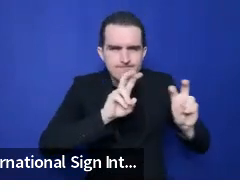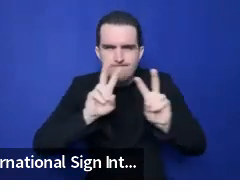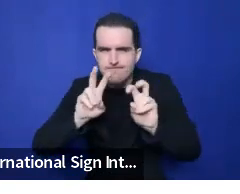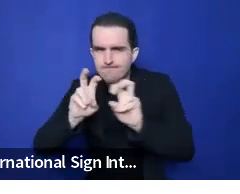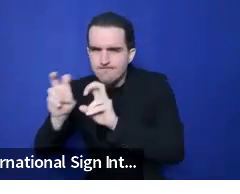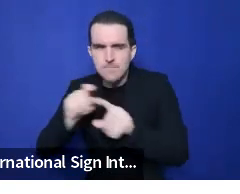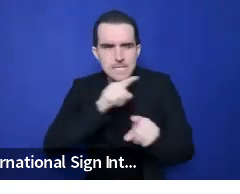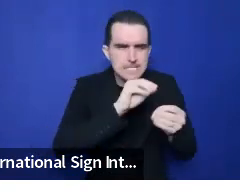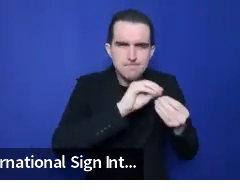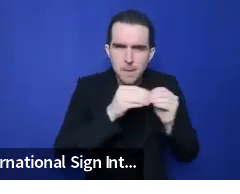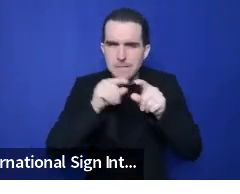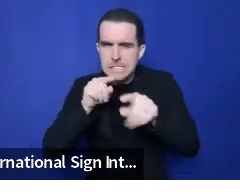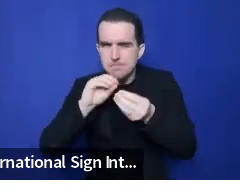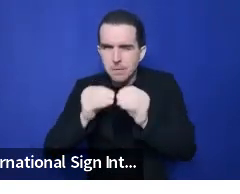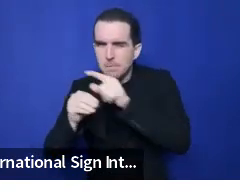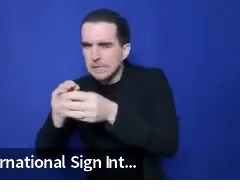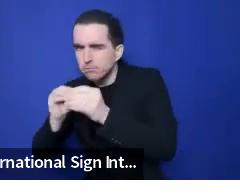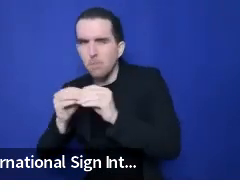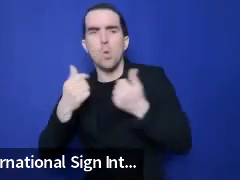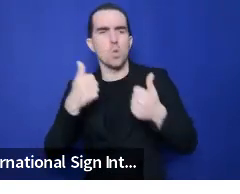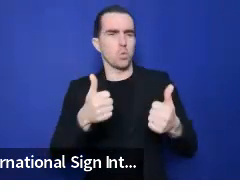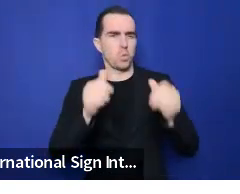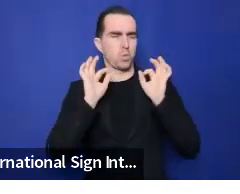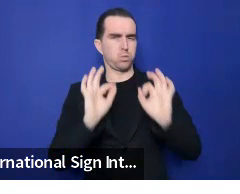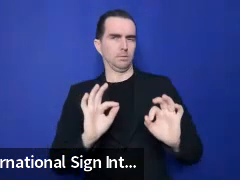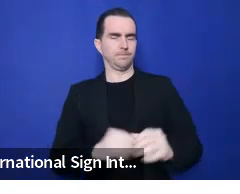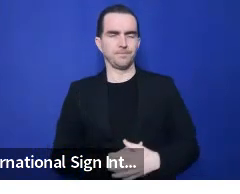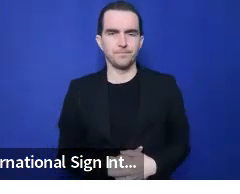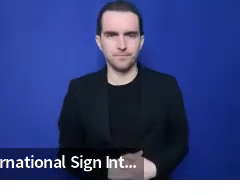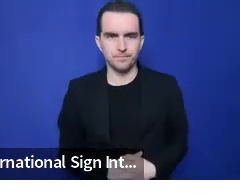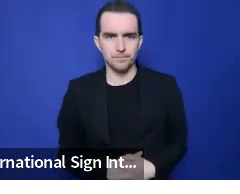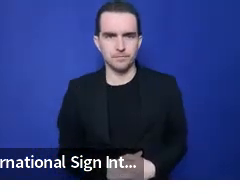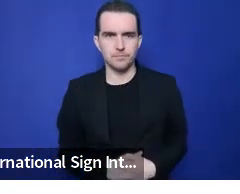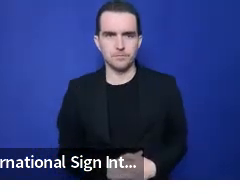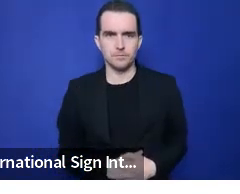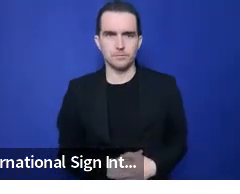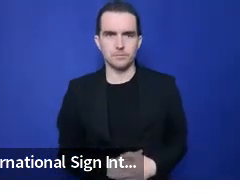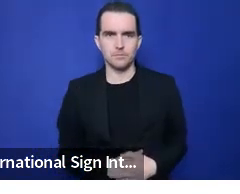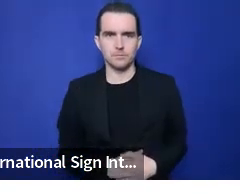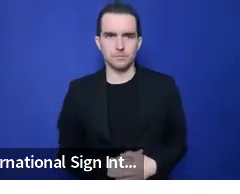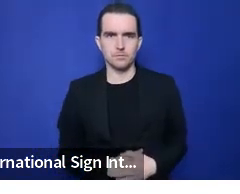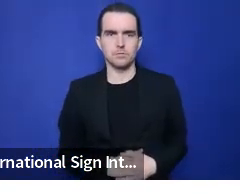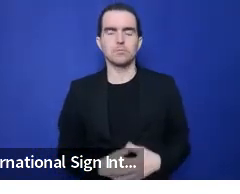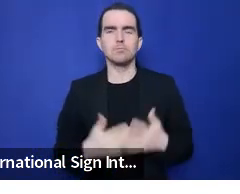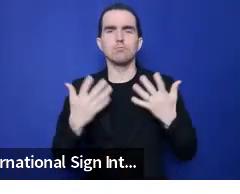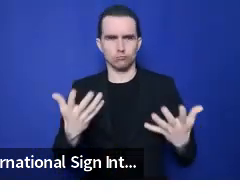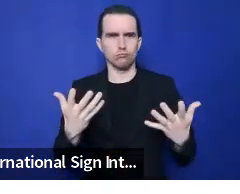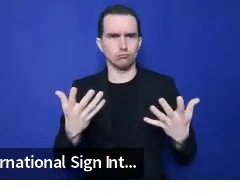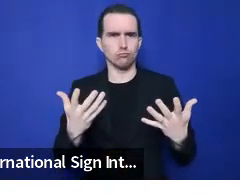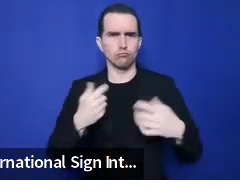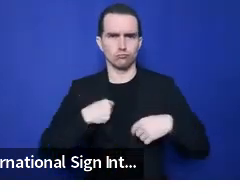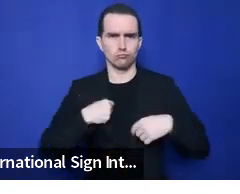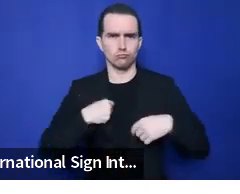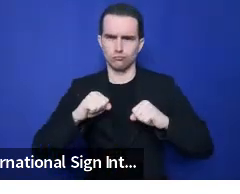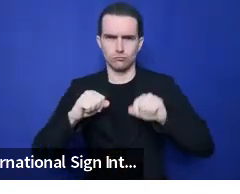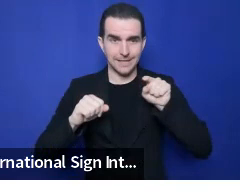I developed with my colleague in Brazil, Karla Giacomin. Karla was going to co-present this with me, but she cannot